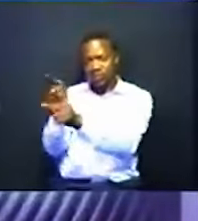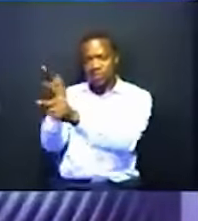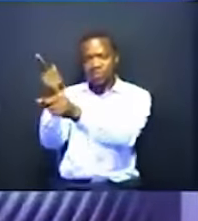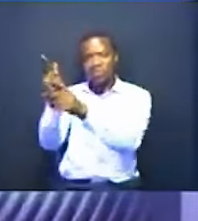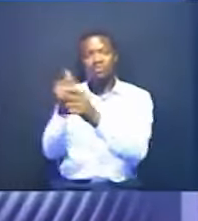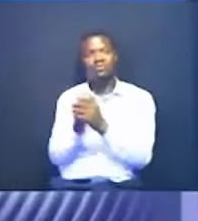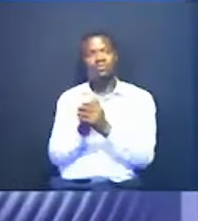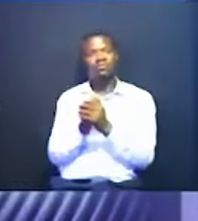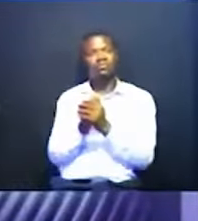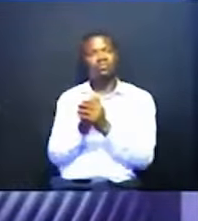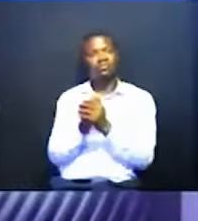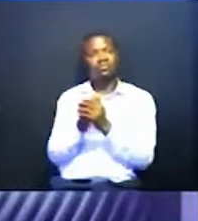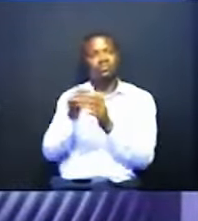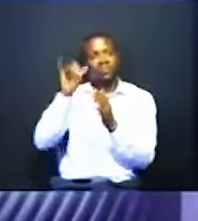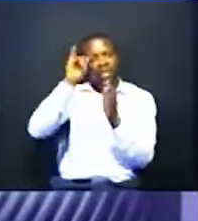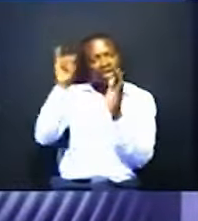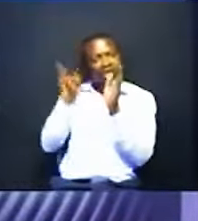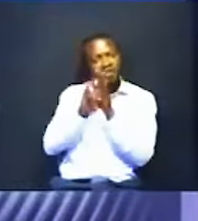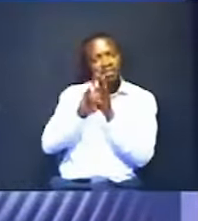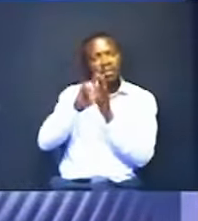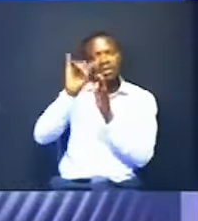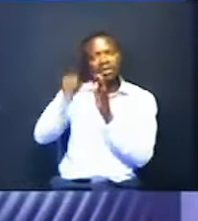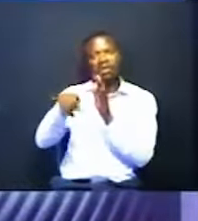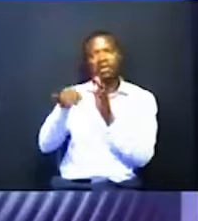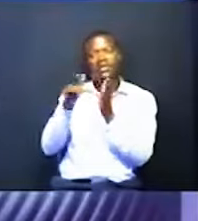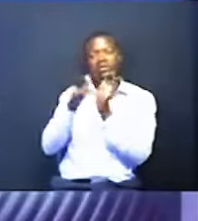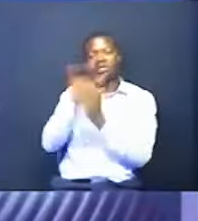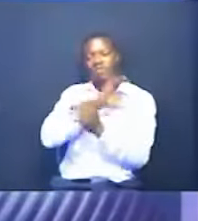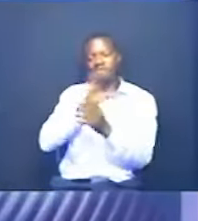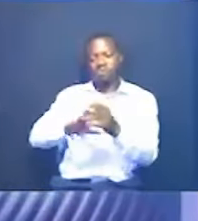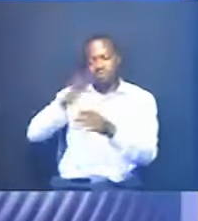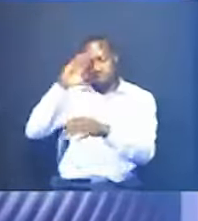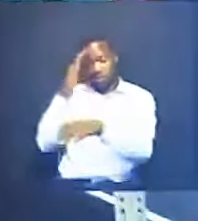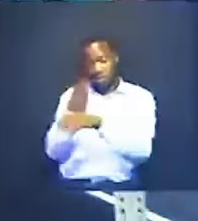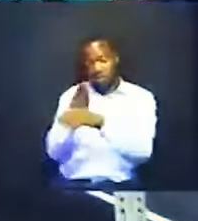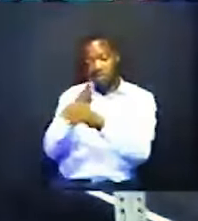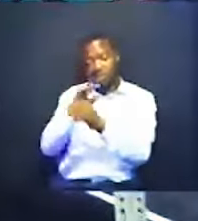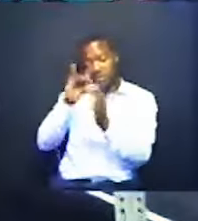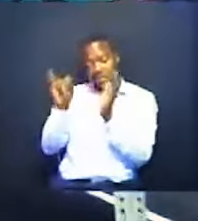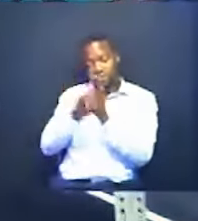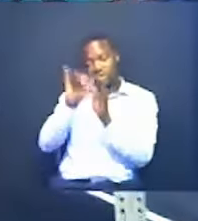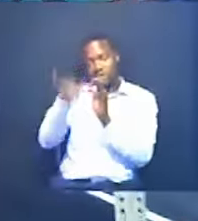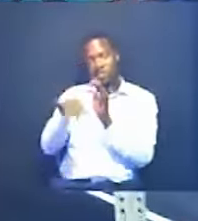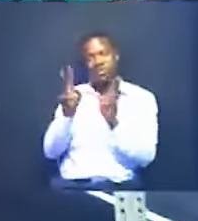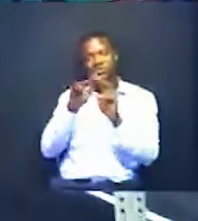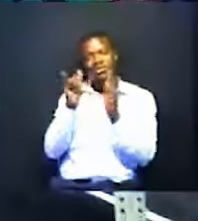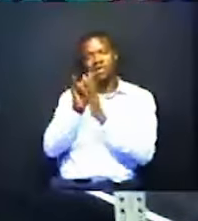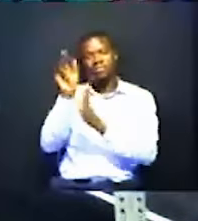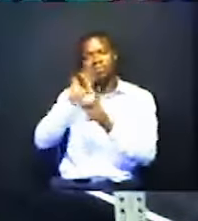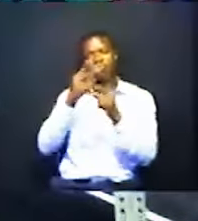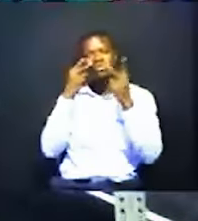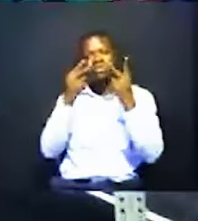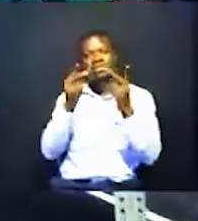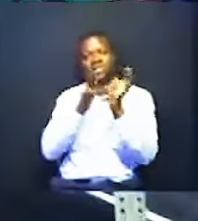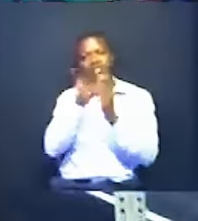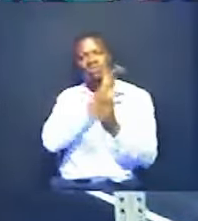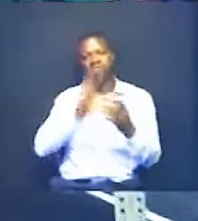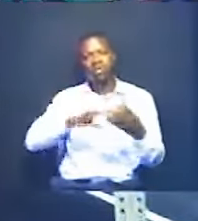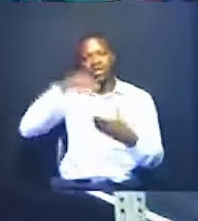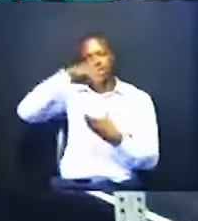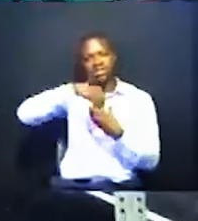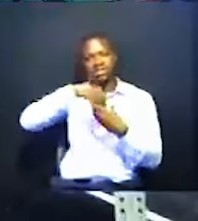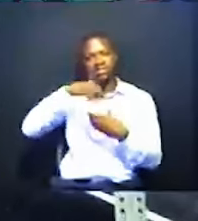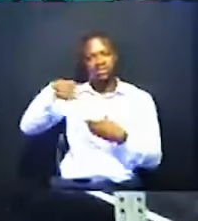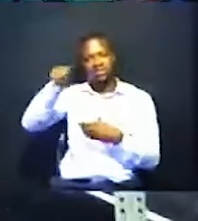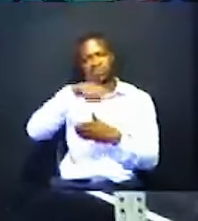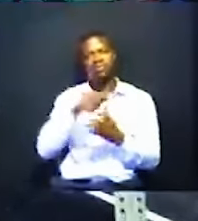di ho adanse image of his son eni Christo ni su. So that people will see him alive in you. Na manipa hu se Christo ti